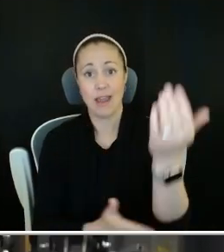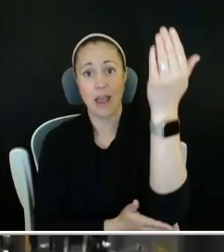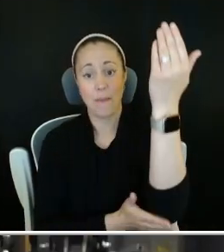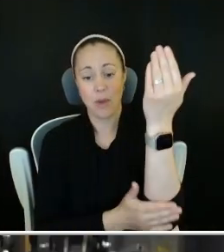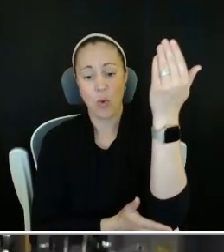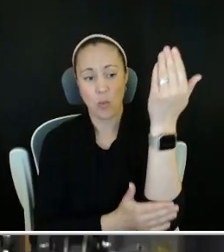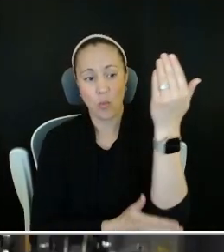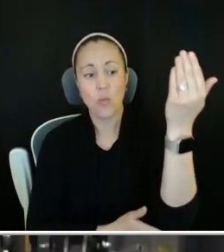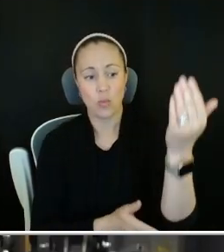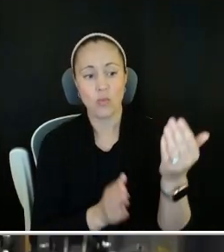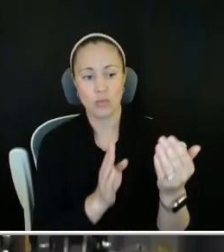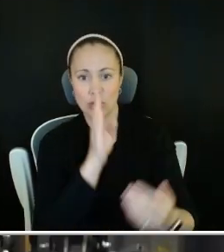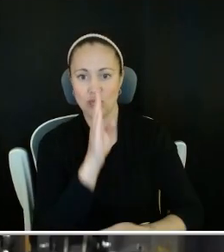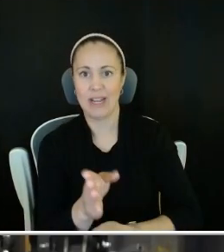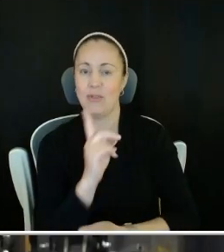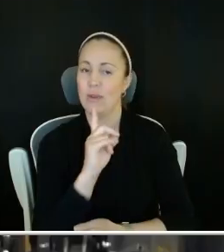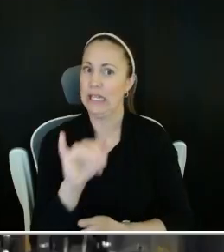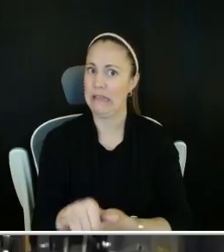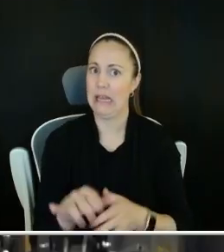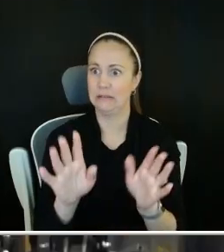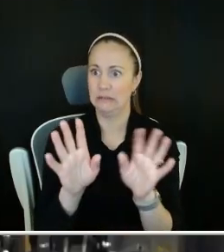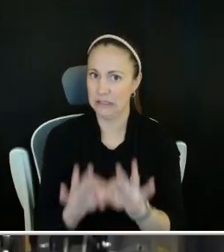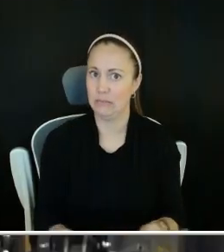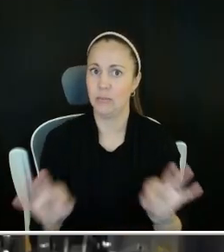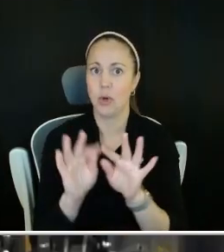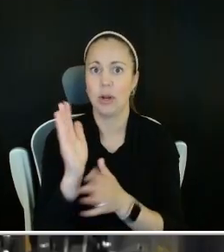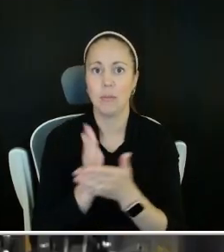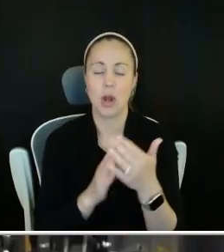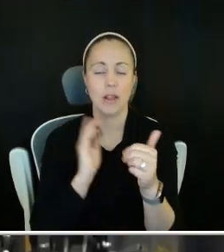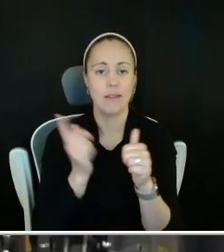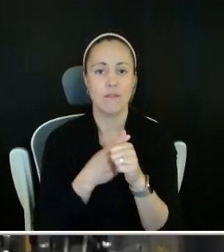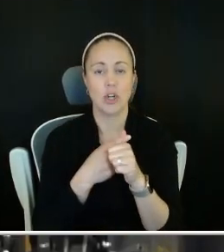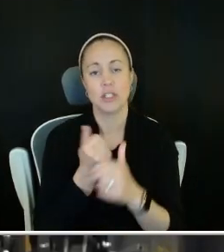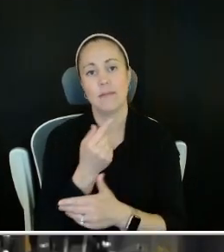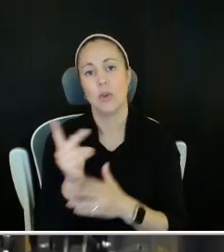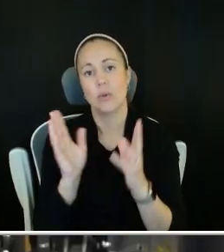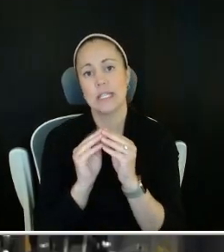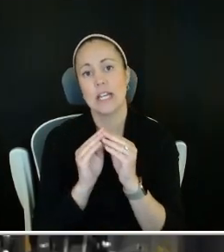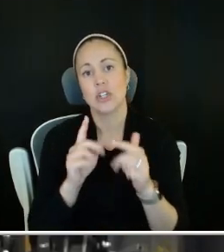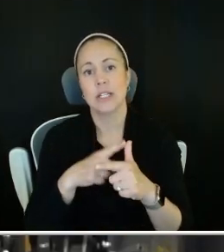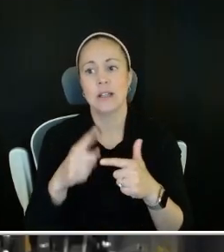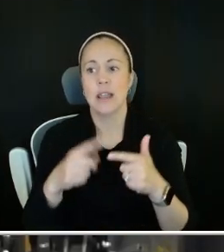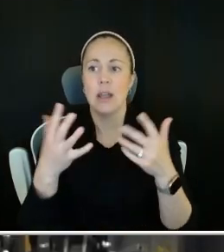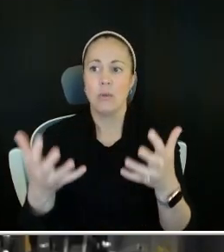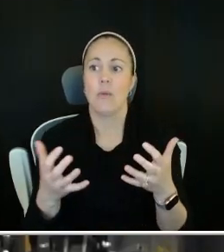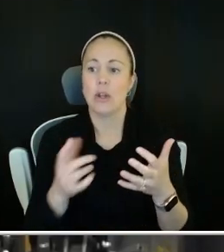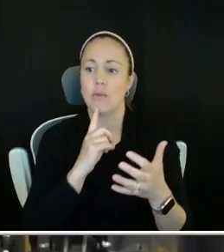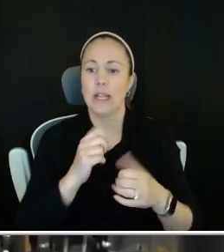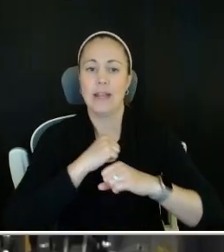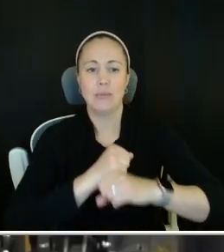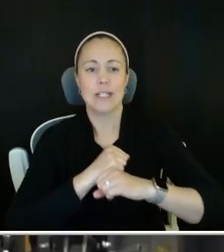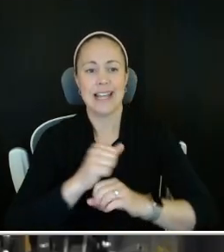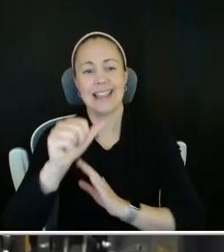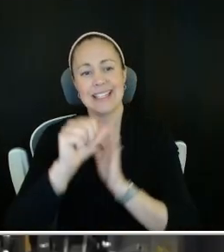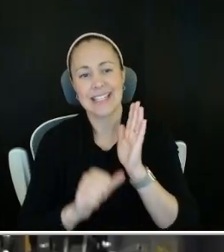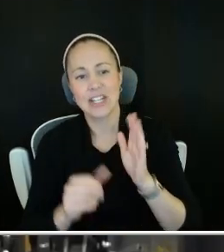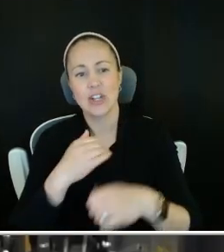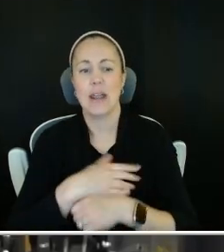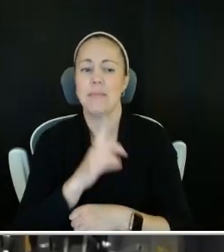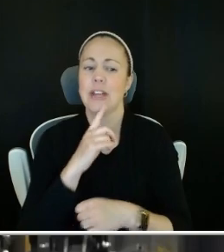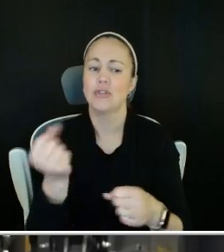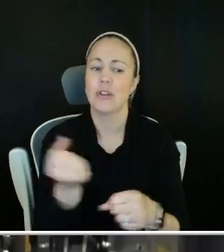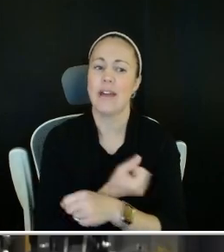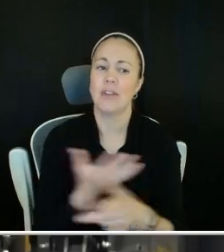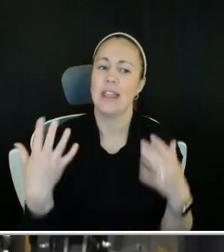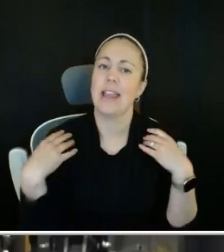piece early on in those first few sessions. But then we want to gradually protect the incision and make sure that everything's healing up really good. And then we